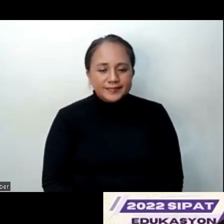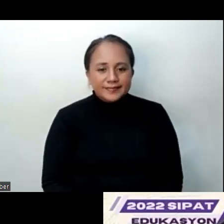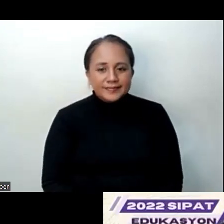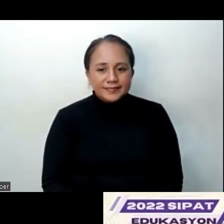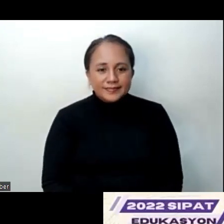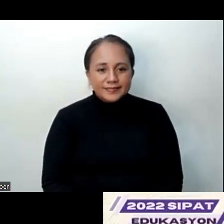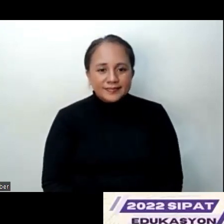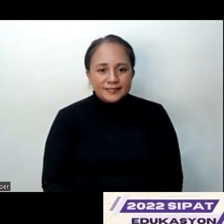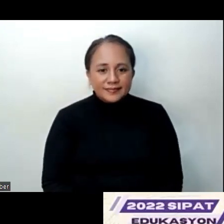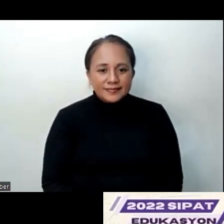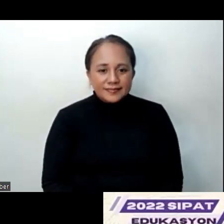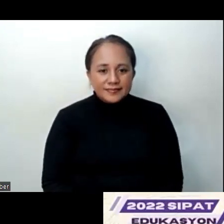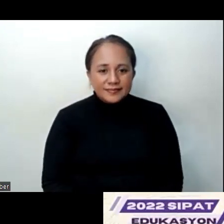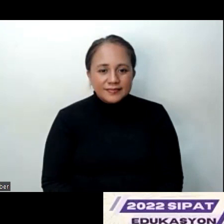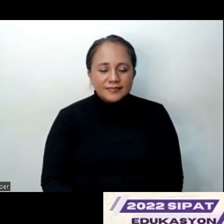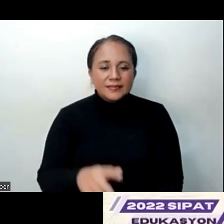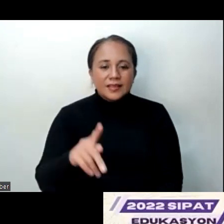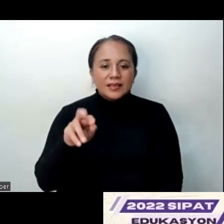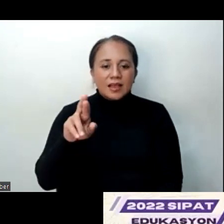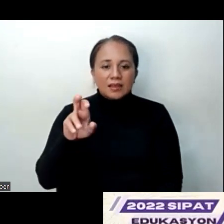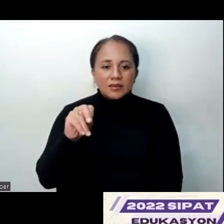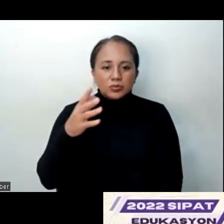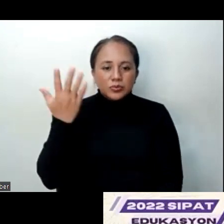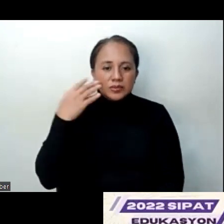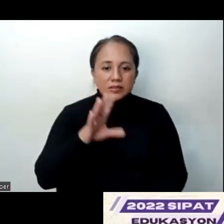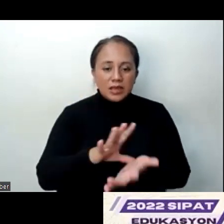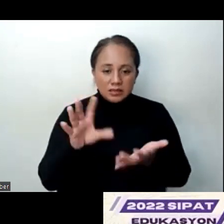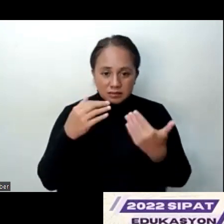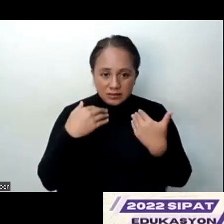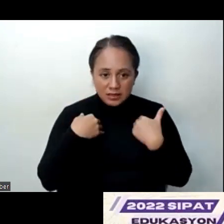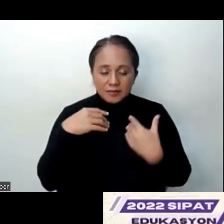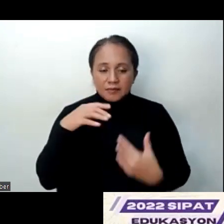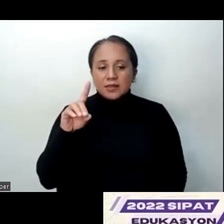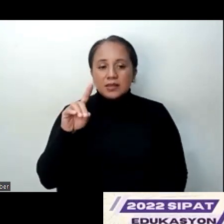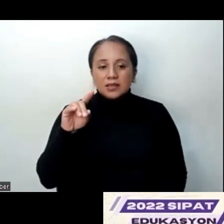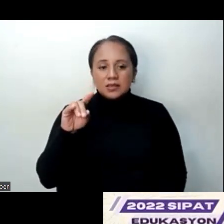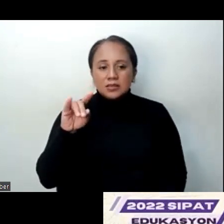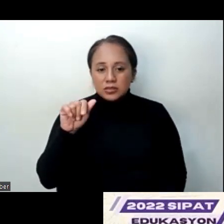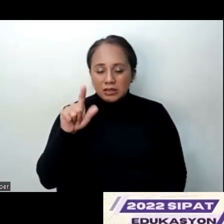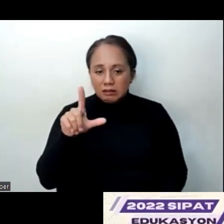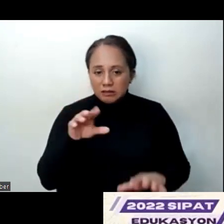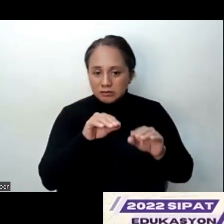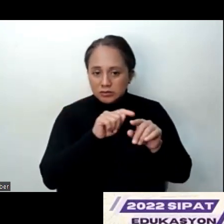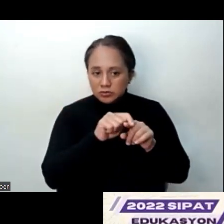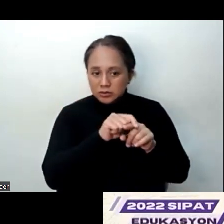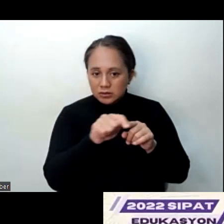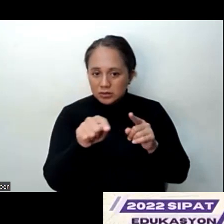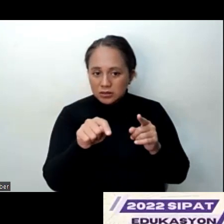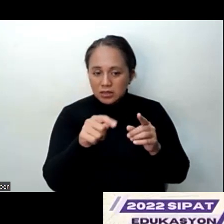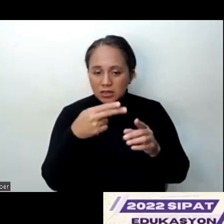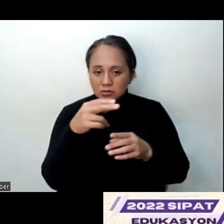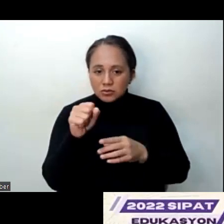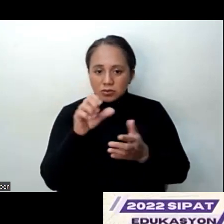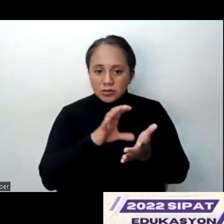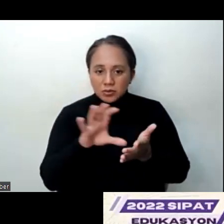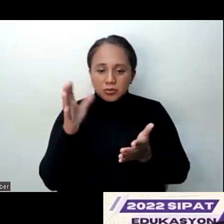Karen, when you were in college, meron bang effort for digital literacy in high school and college